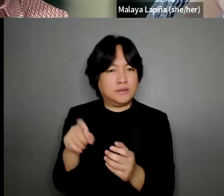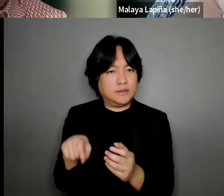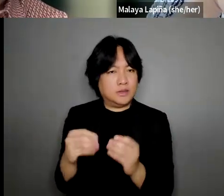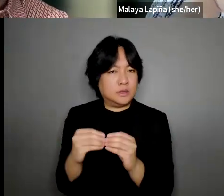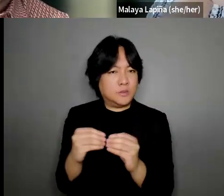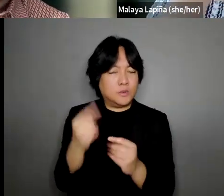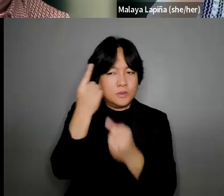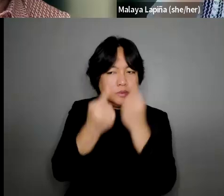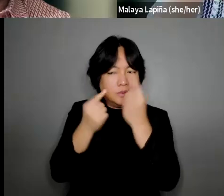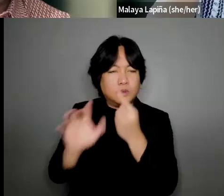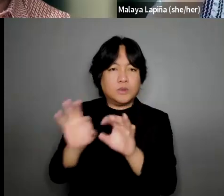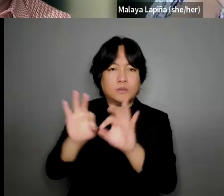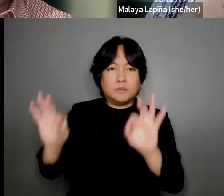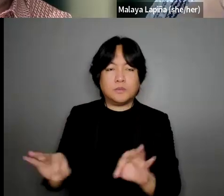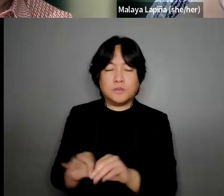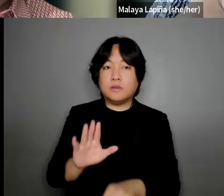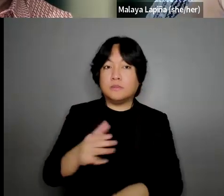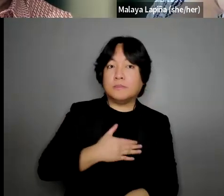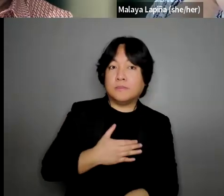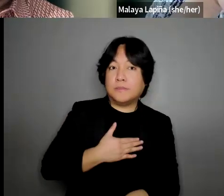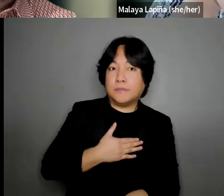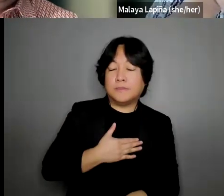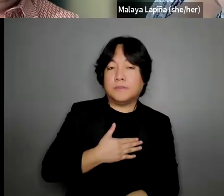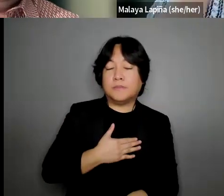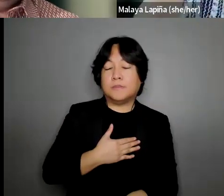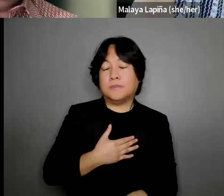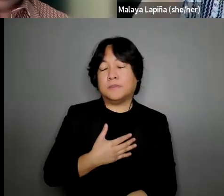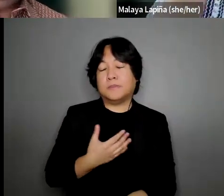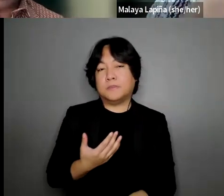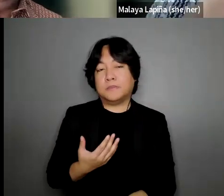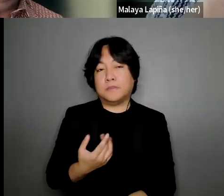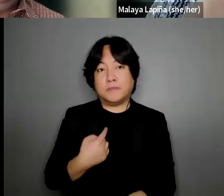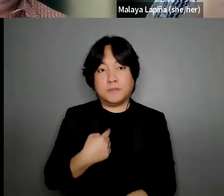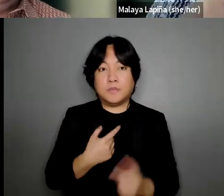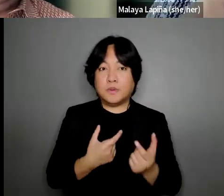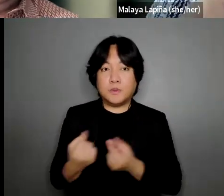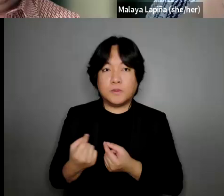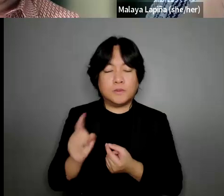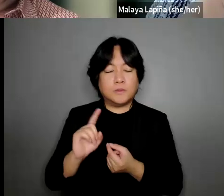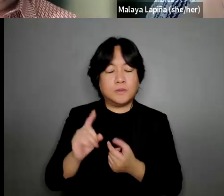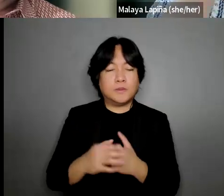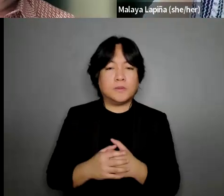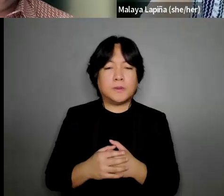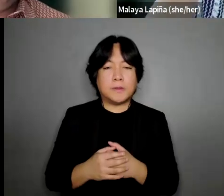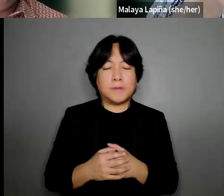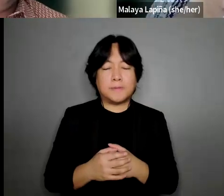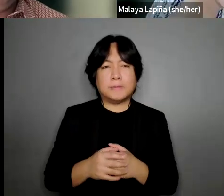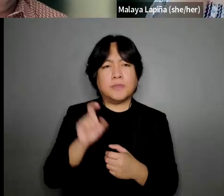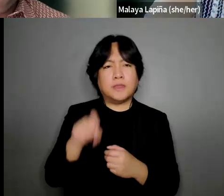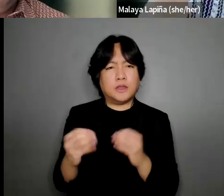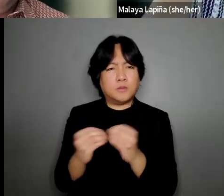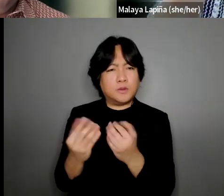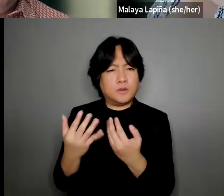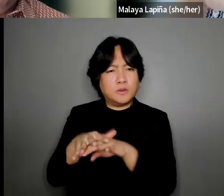sa form. And me personally, what I'm doing no is really to parang mag-incorporate no,